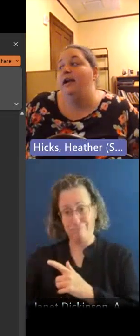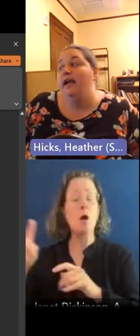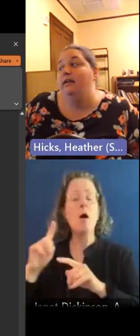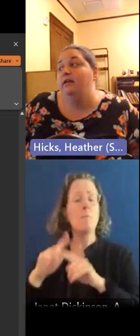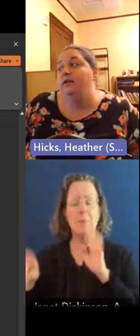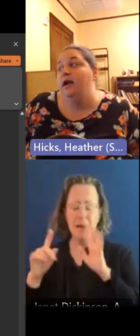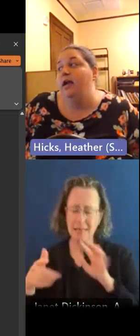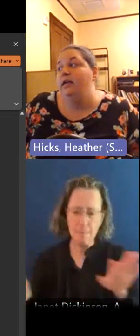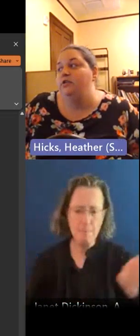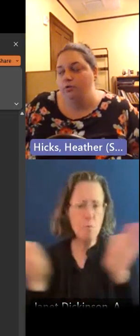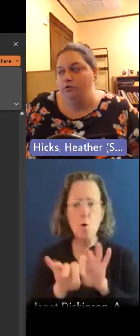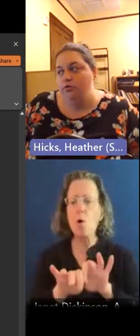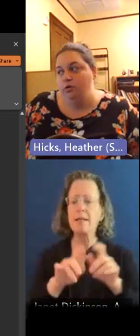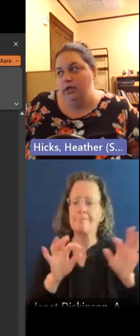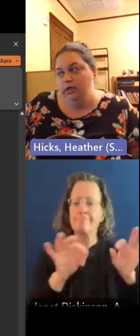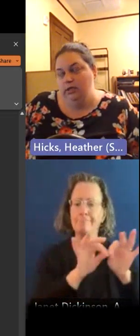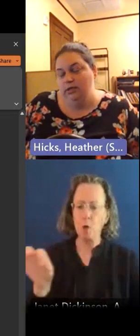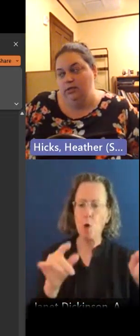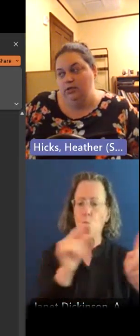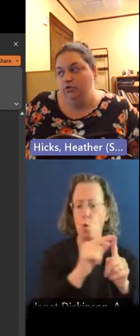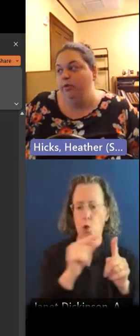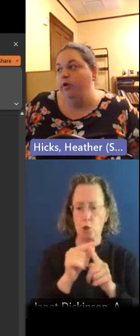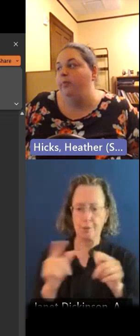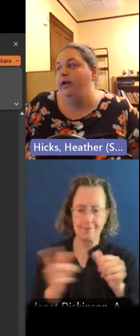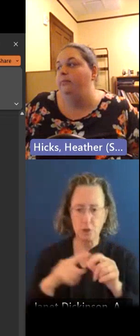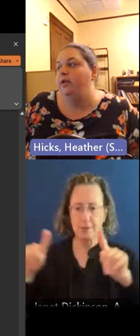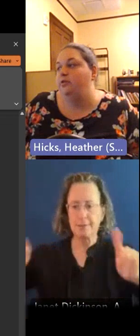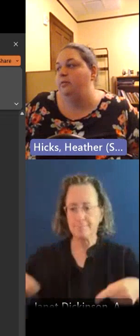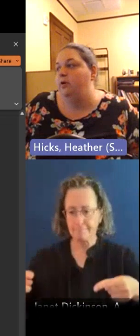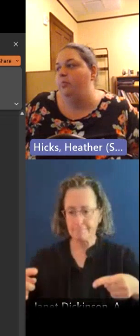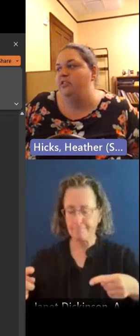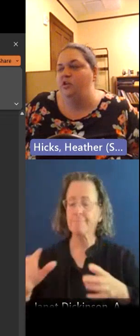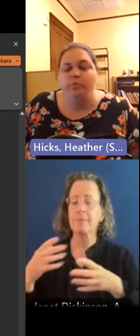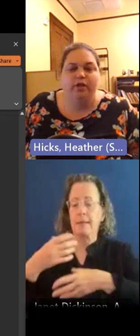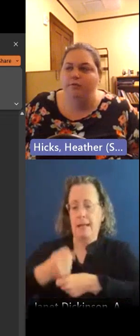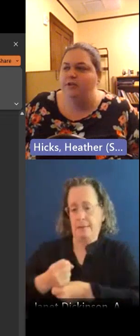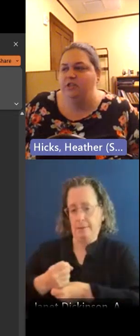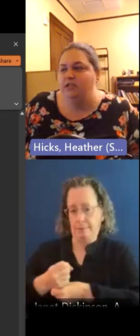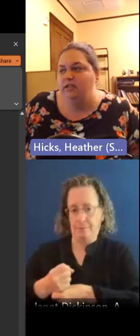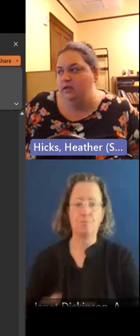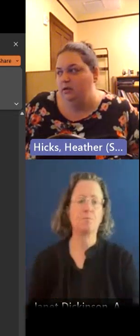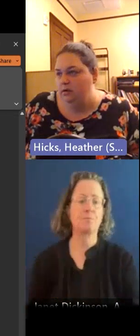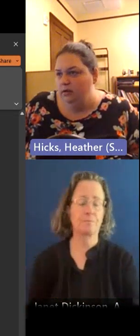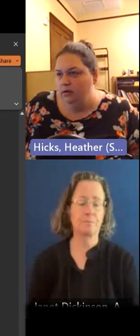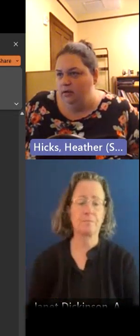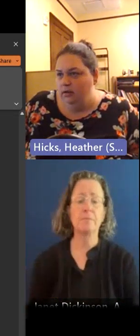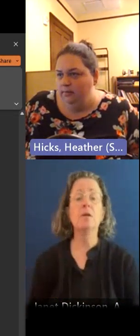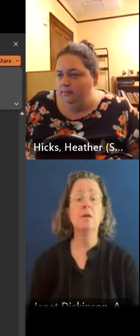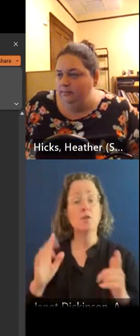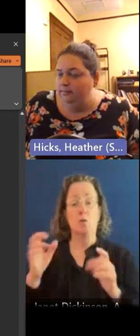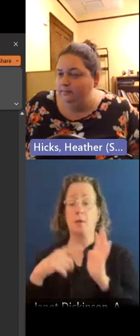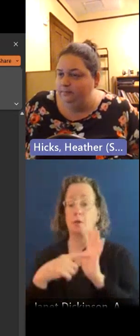And so again, I showed you in Drupal, but make sure it opens in a new window. It's just easier.